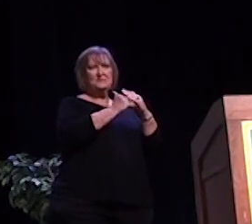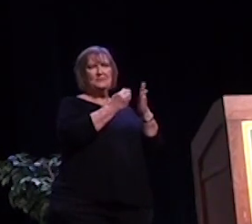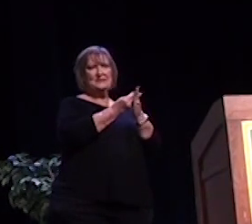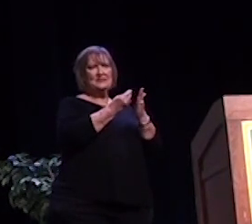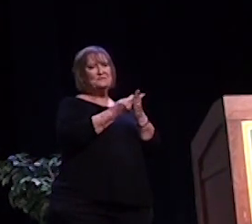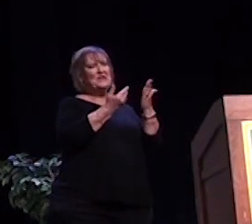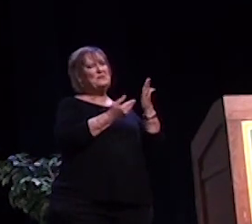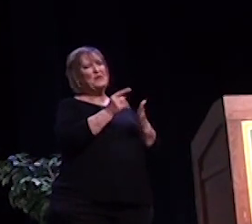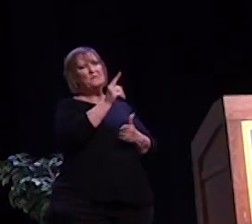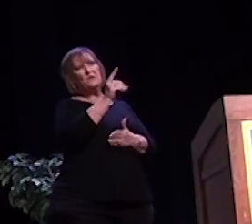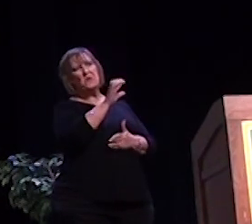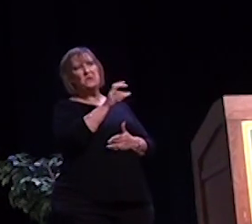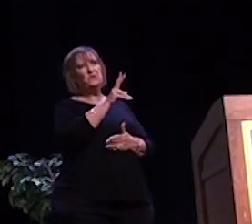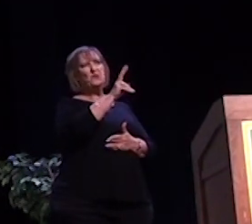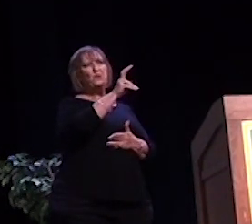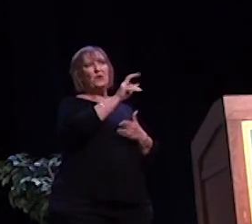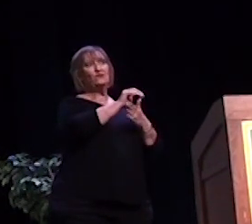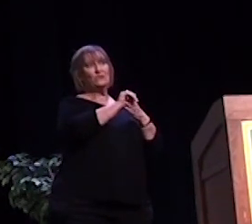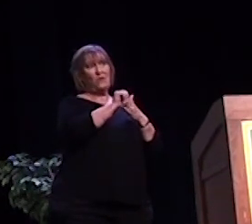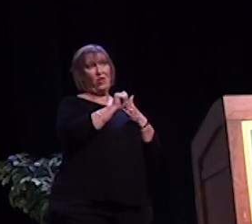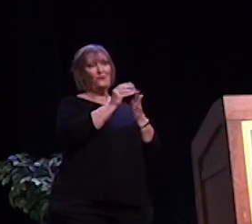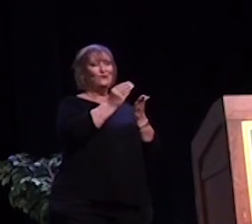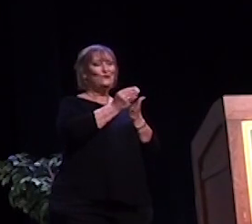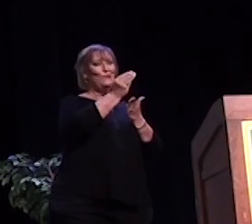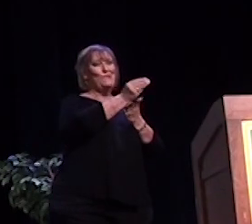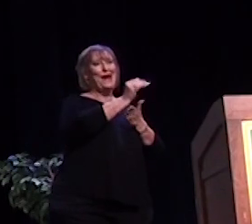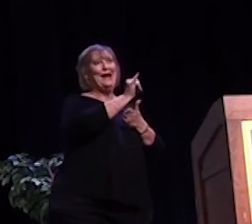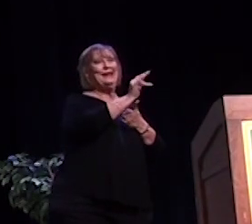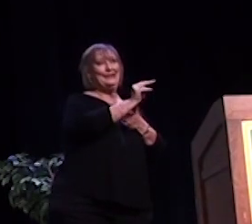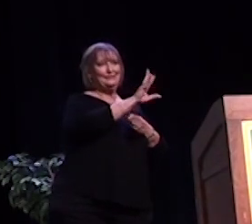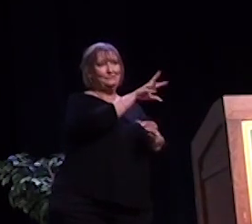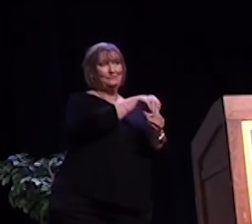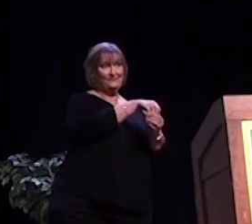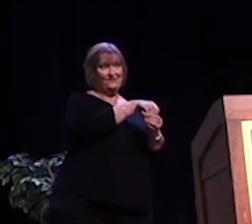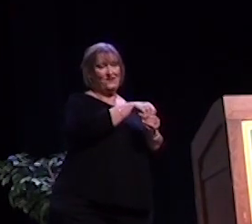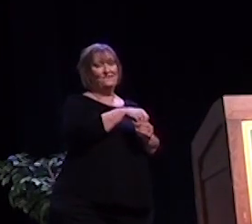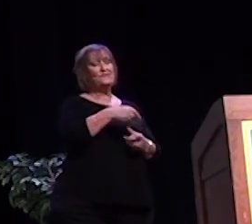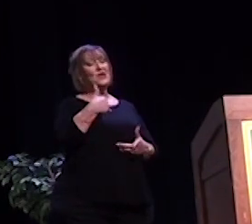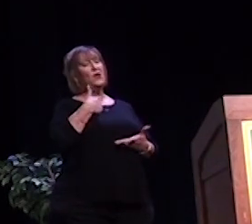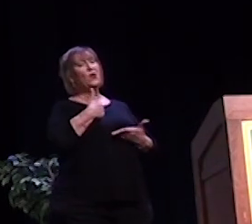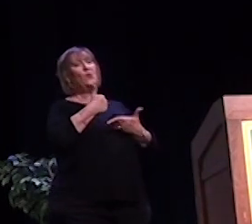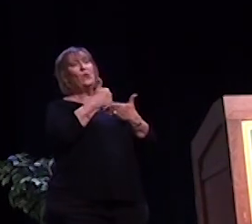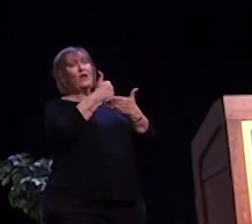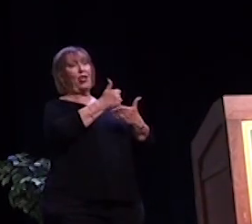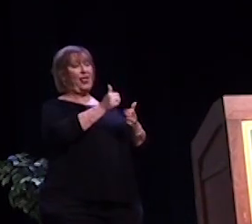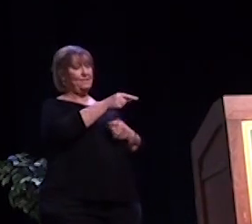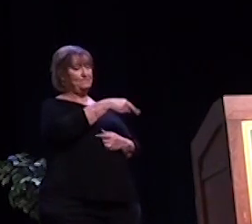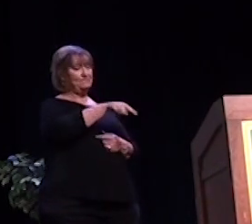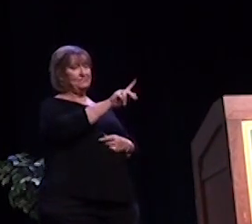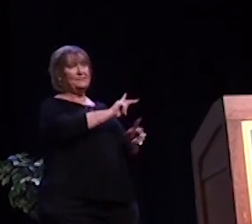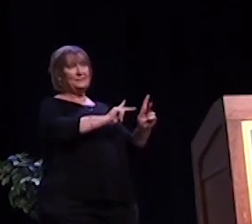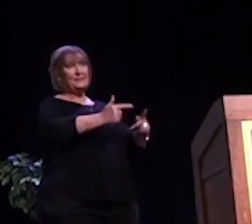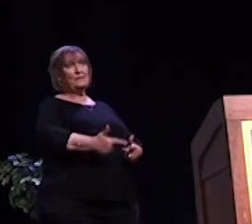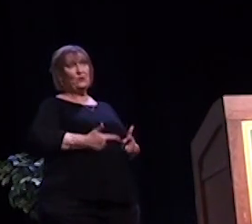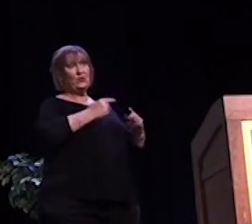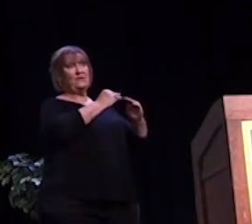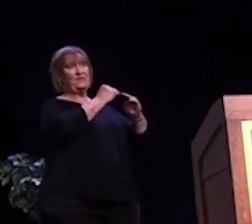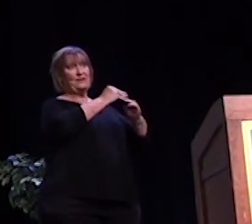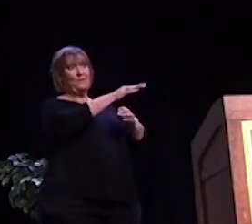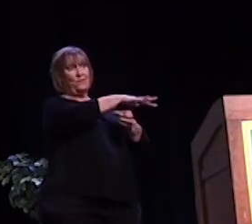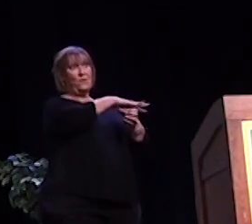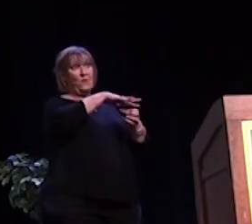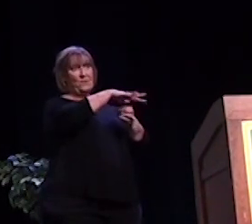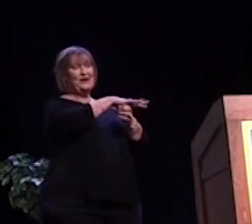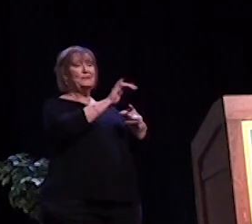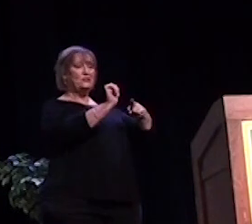is about $100 or $200. We work alongside of the residents throughout the process, providing support